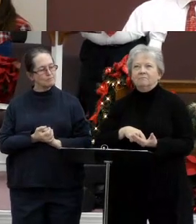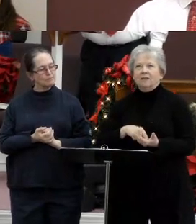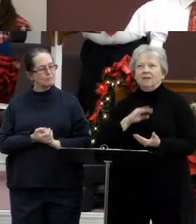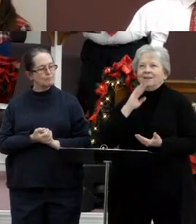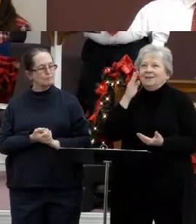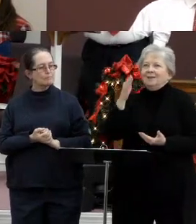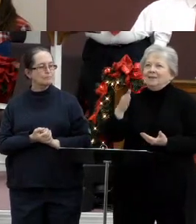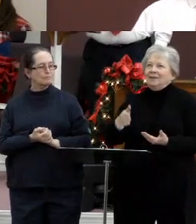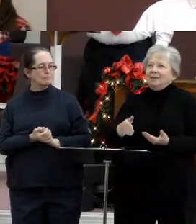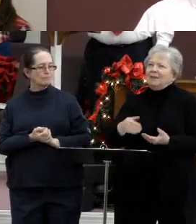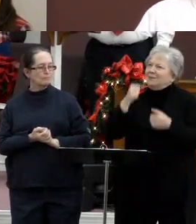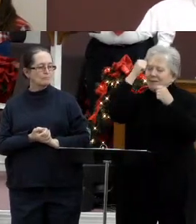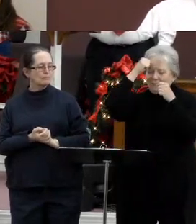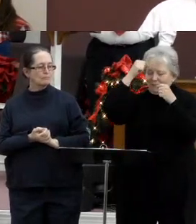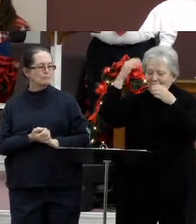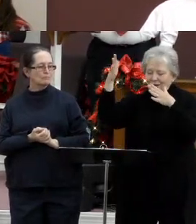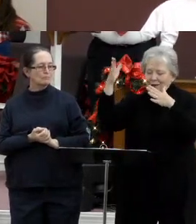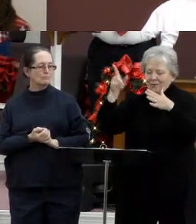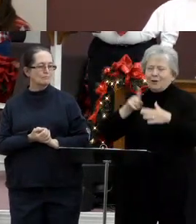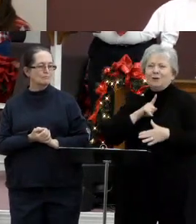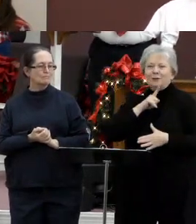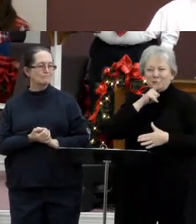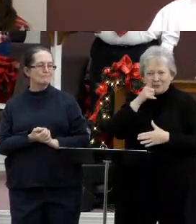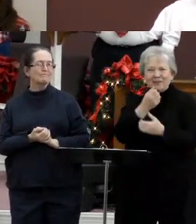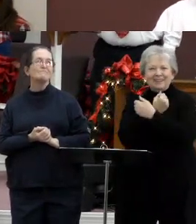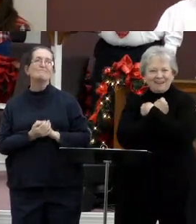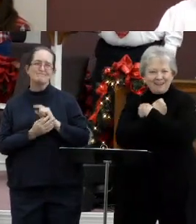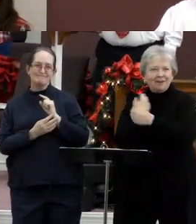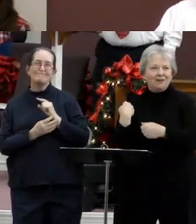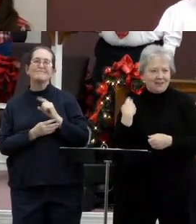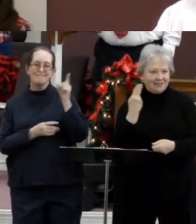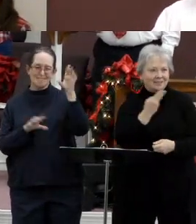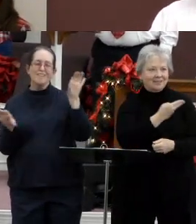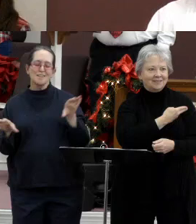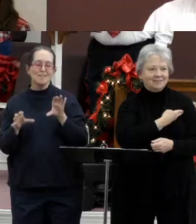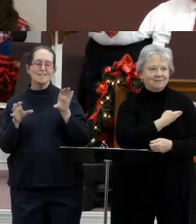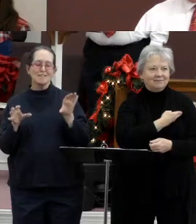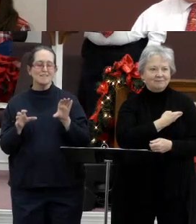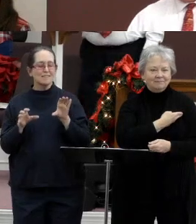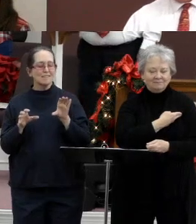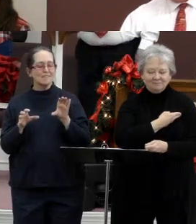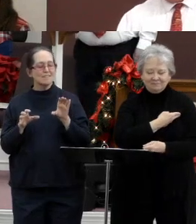is. Does the Father truly love us?